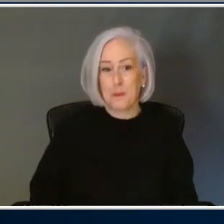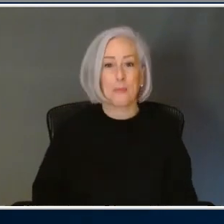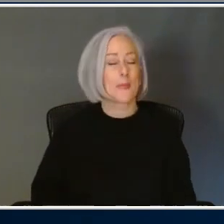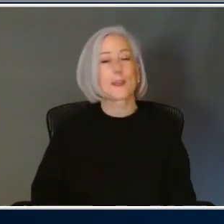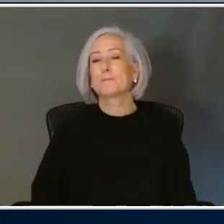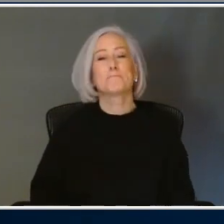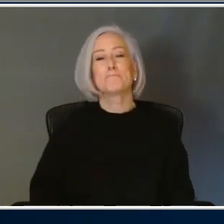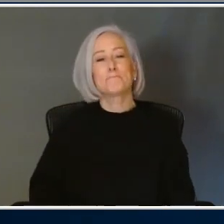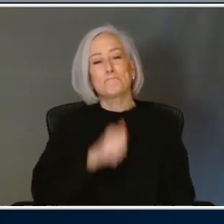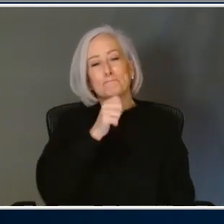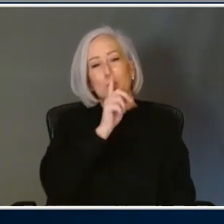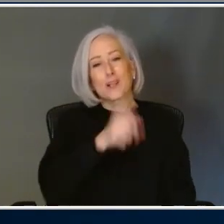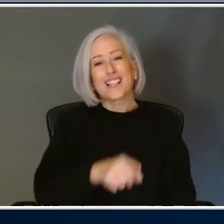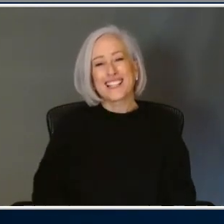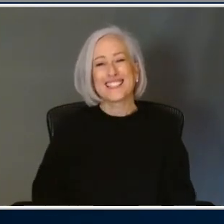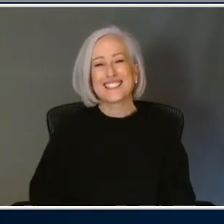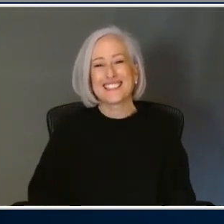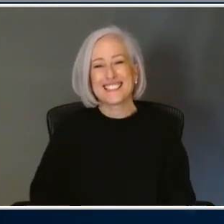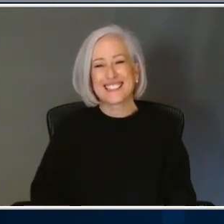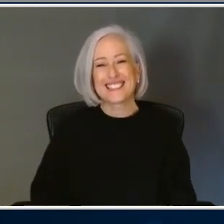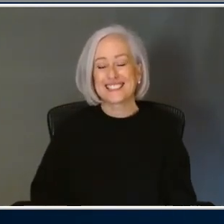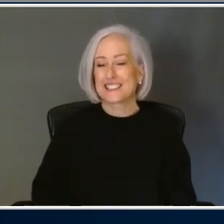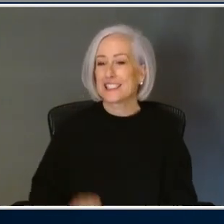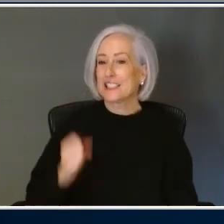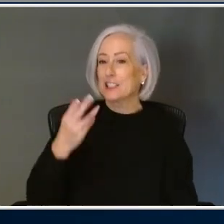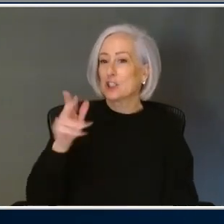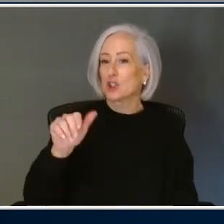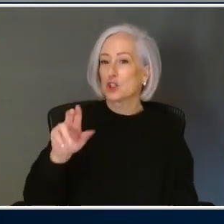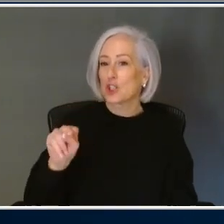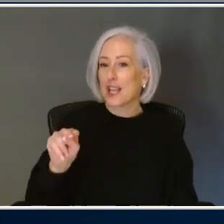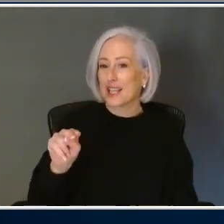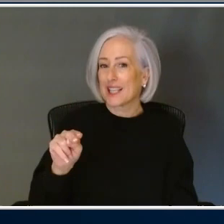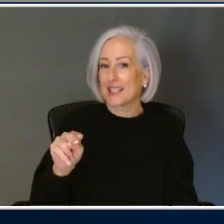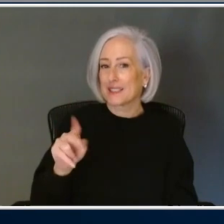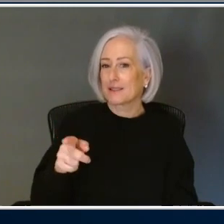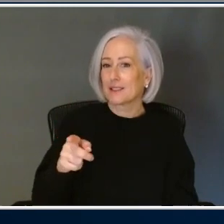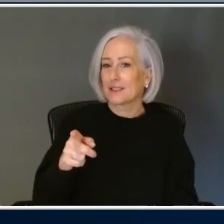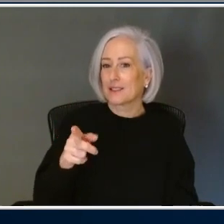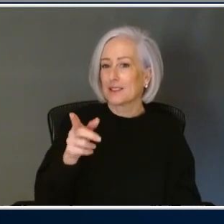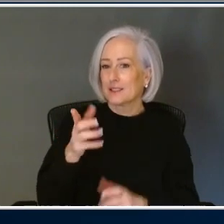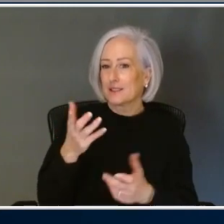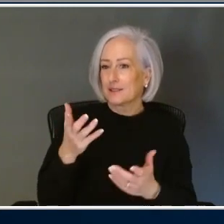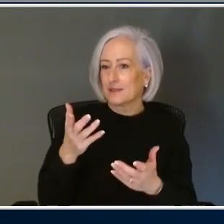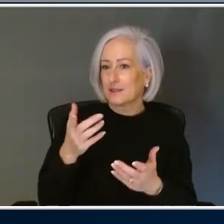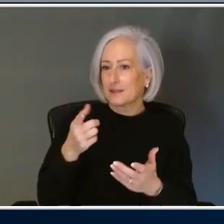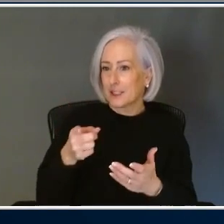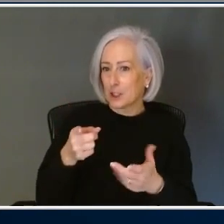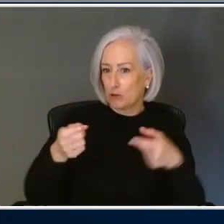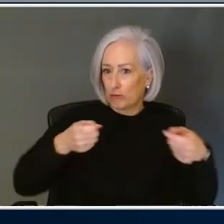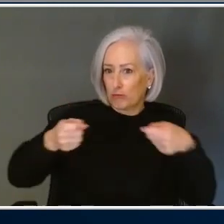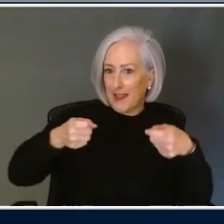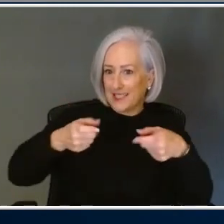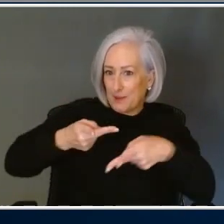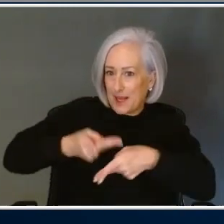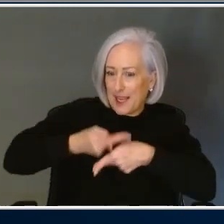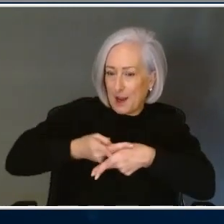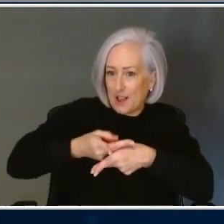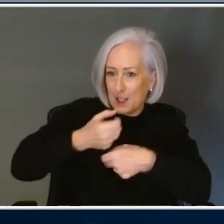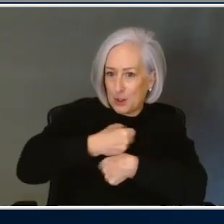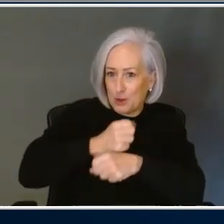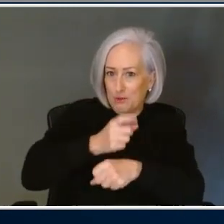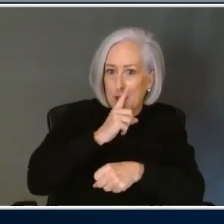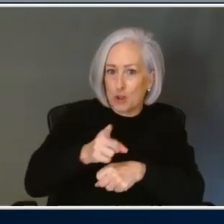No, not really. Shannon? Yeah, Dad, what did you, were you like handling him really carefully and making sure he was